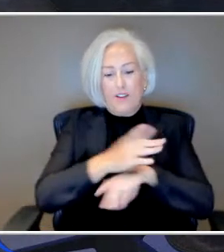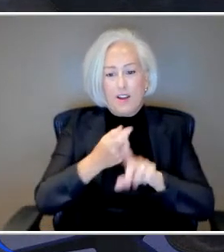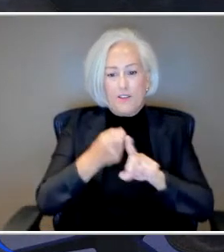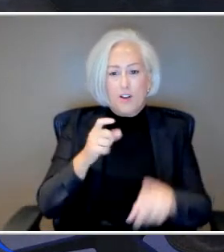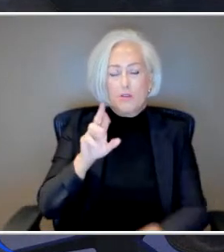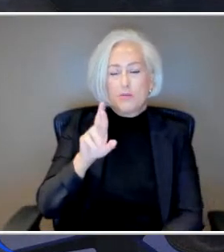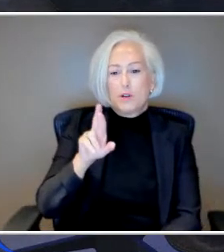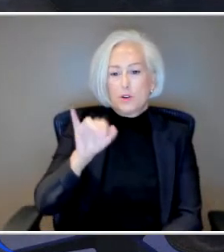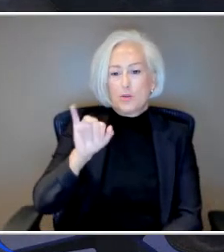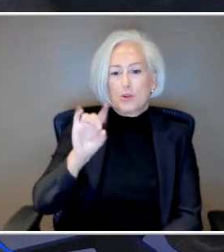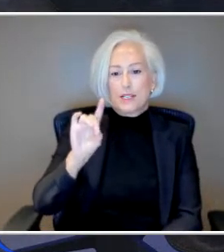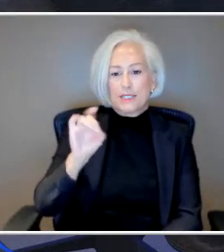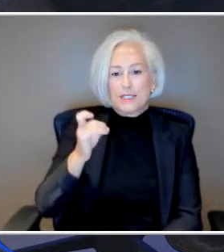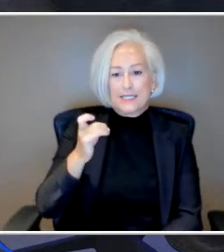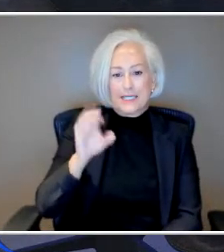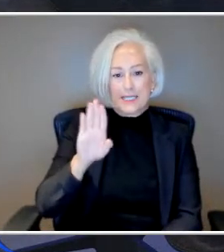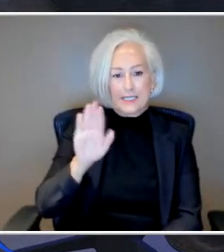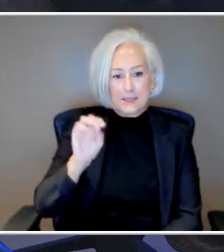rituximab?